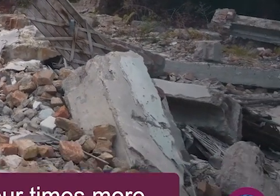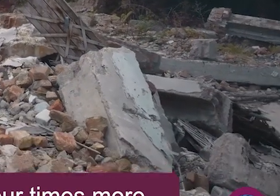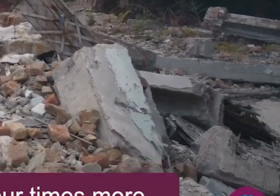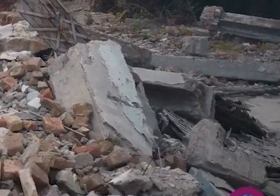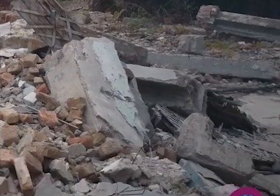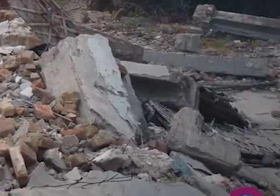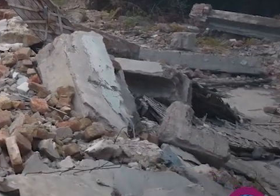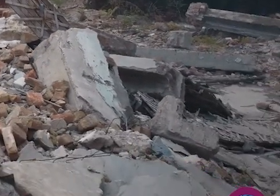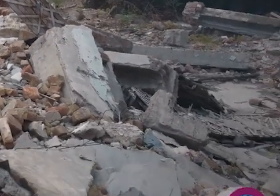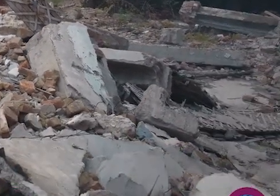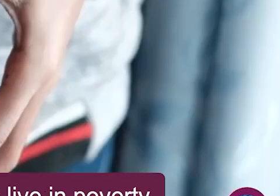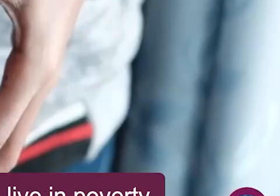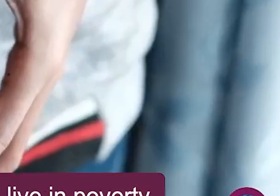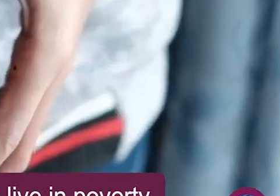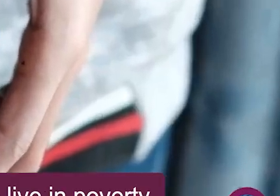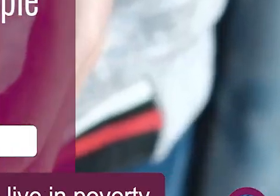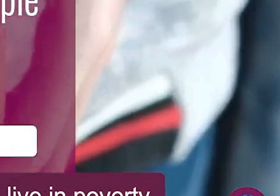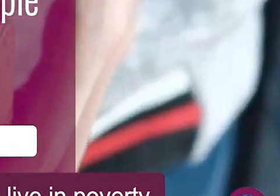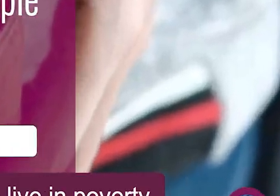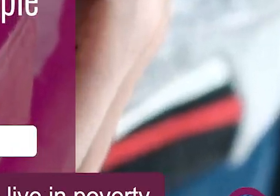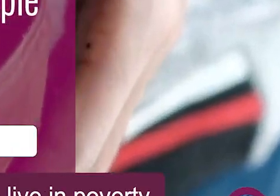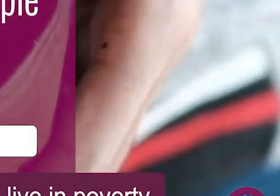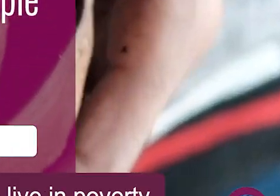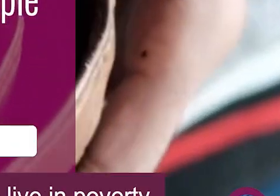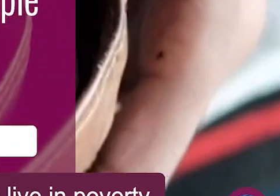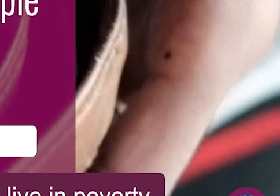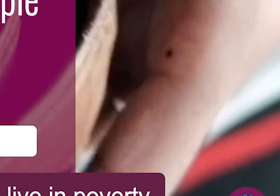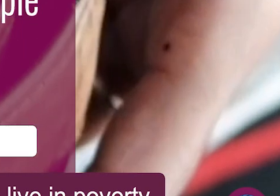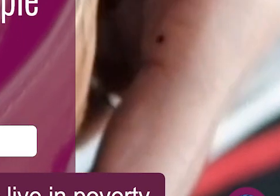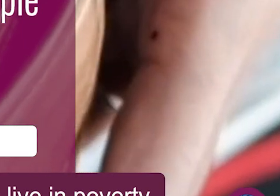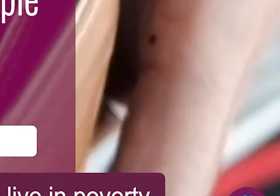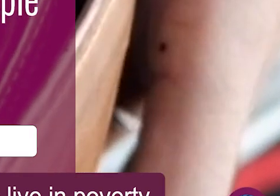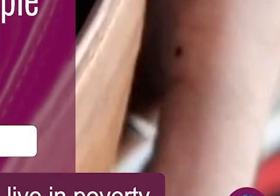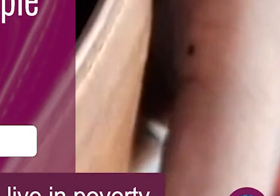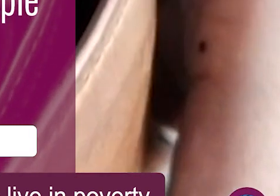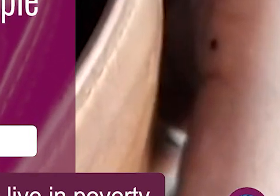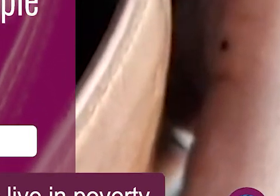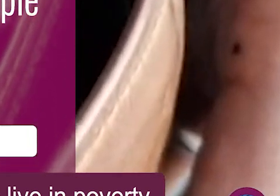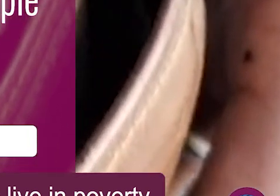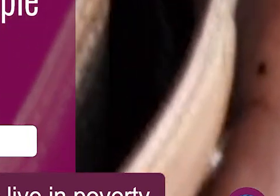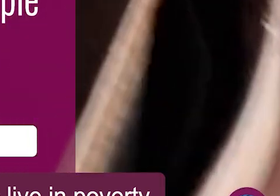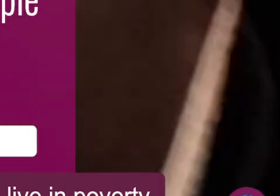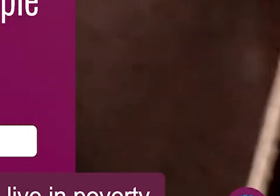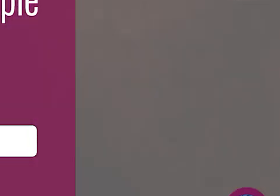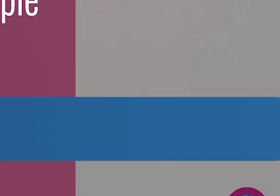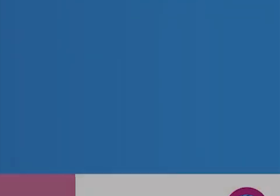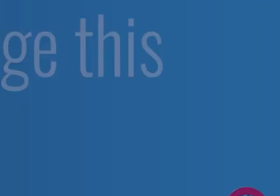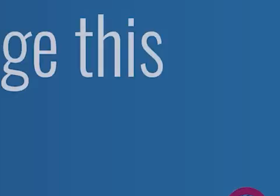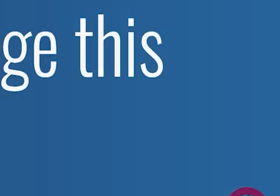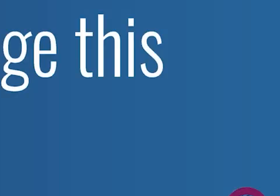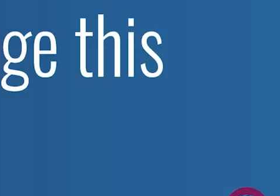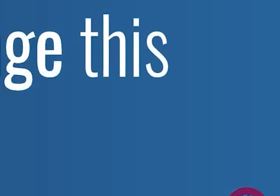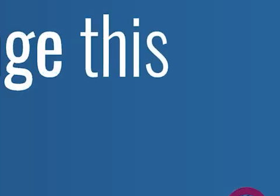because communities fail to plan with us. Over 25% of disabled people live in poverty, and that number is nearly double for Black disabled